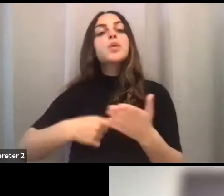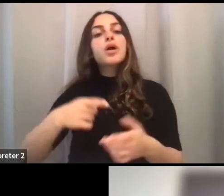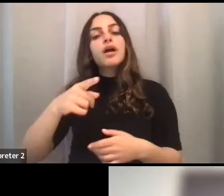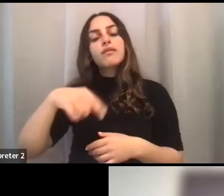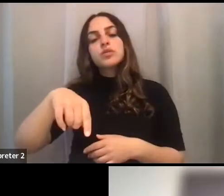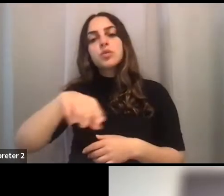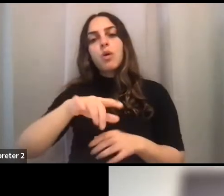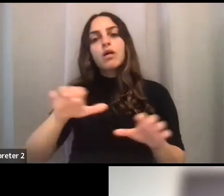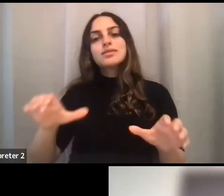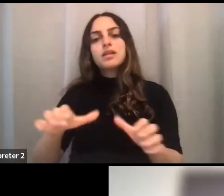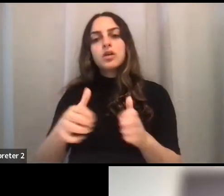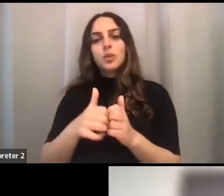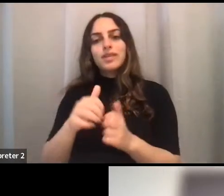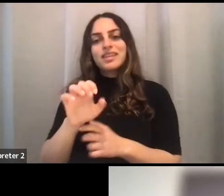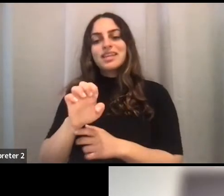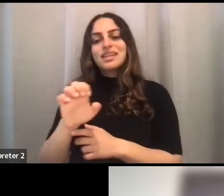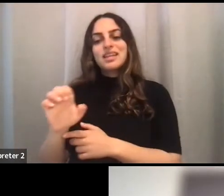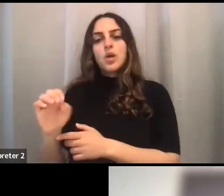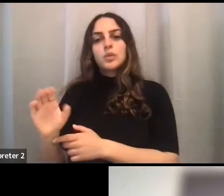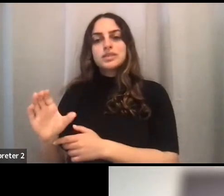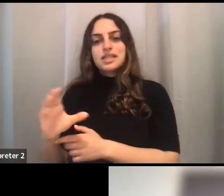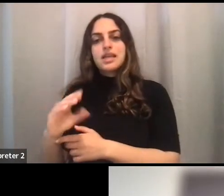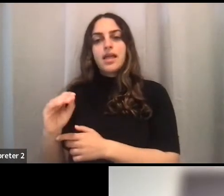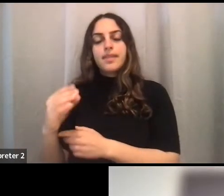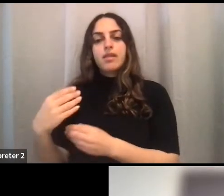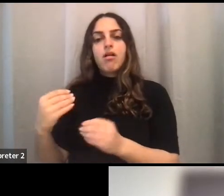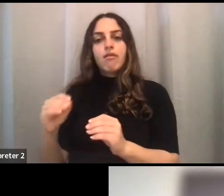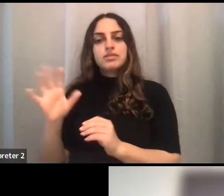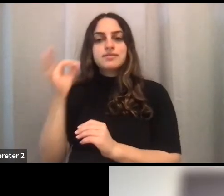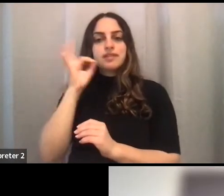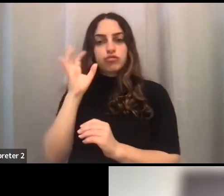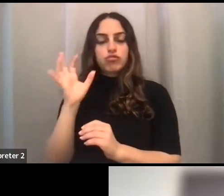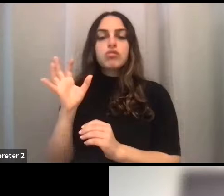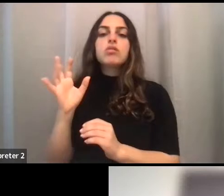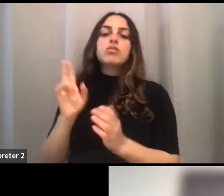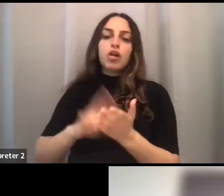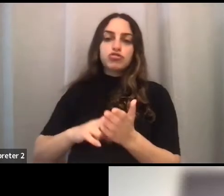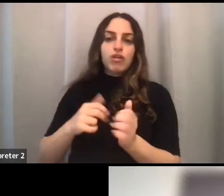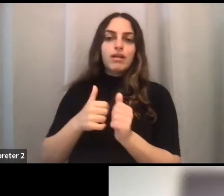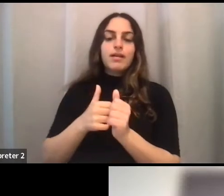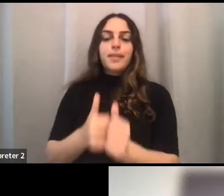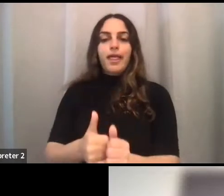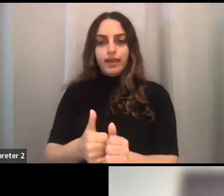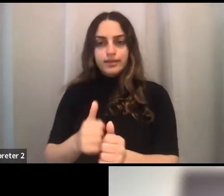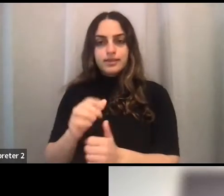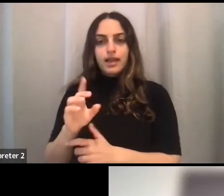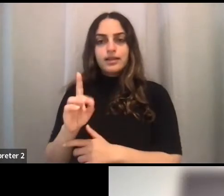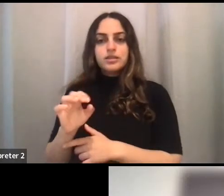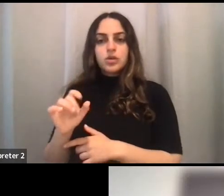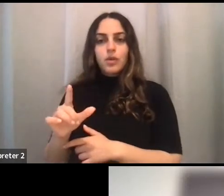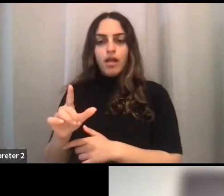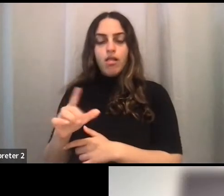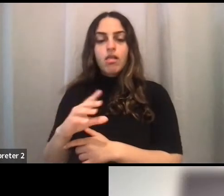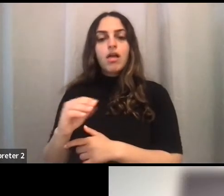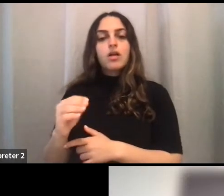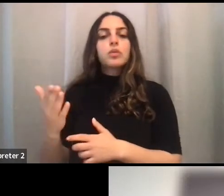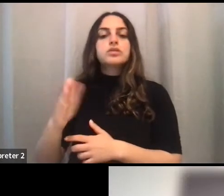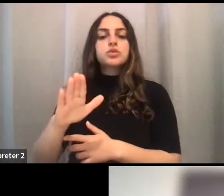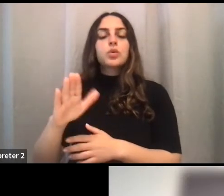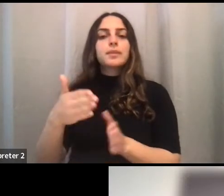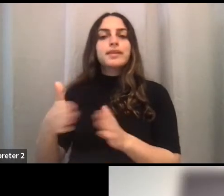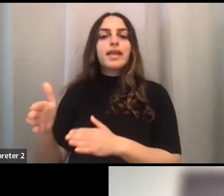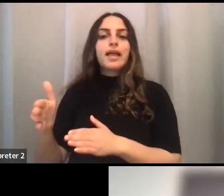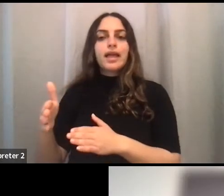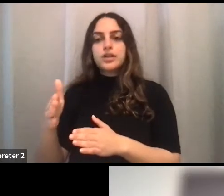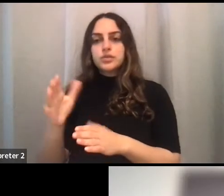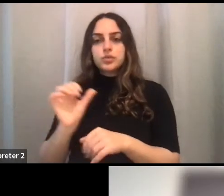um with the eeoc and the office of federal contract compliance at dol and what is your plan to